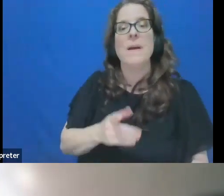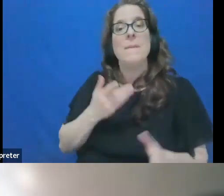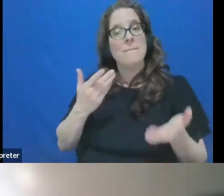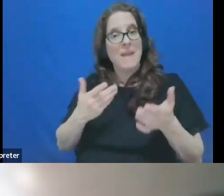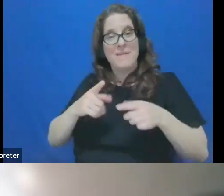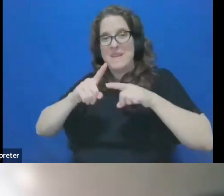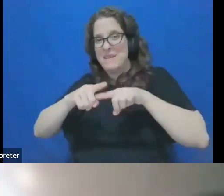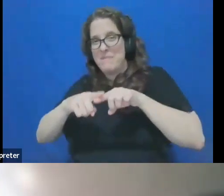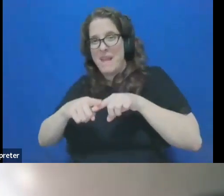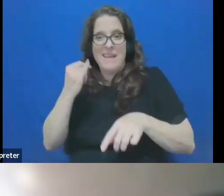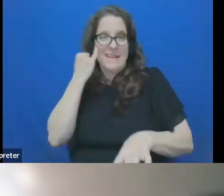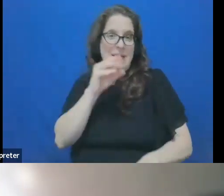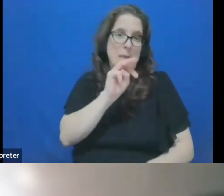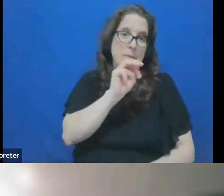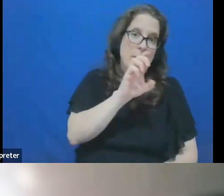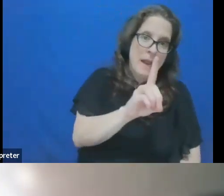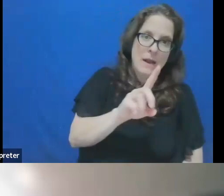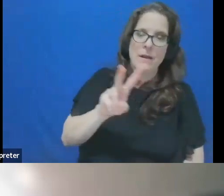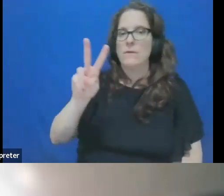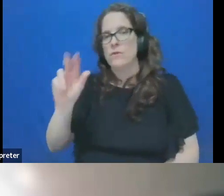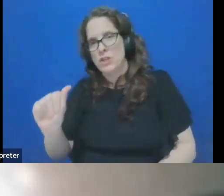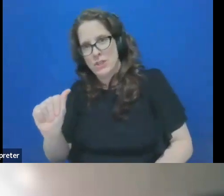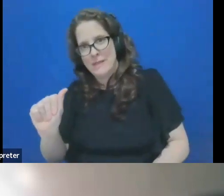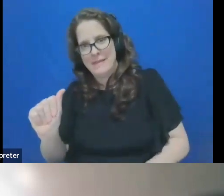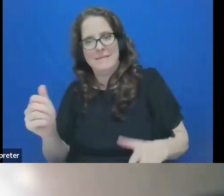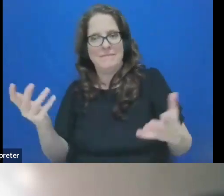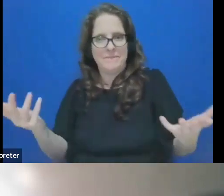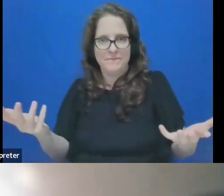it may depend on their,